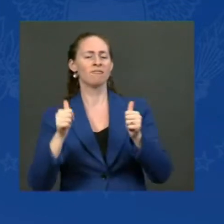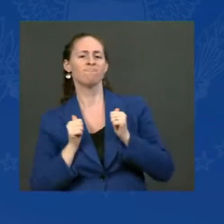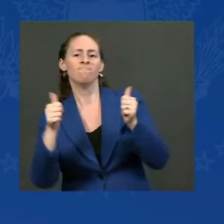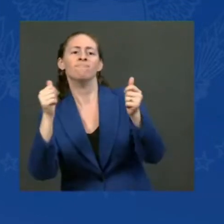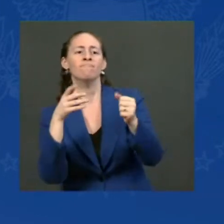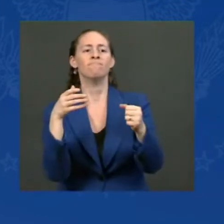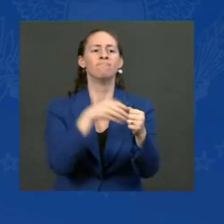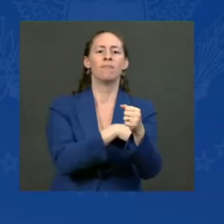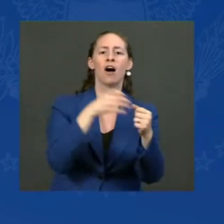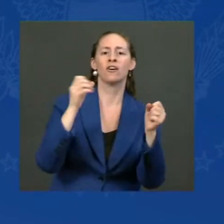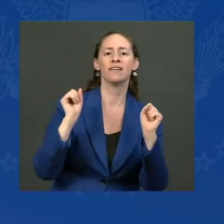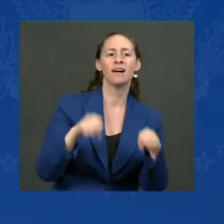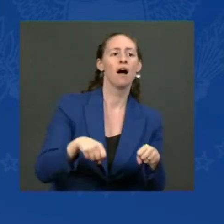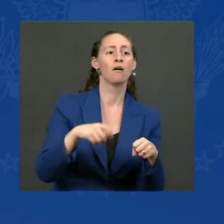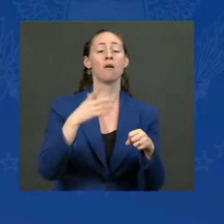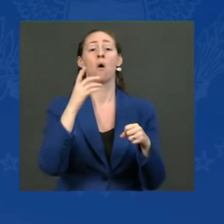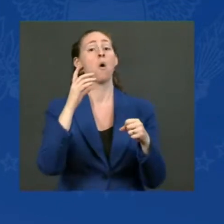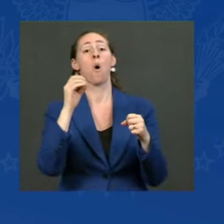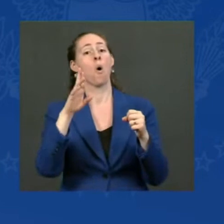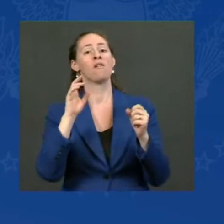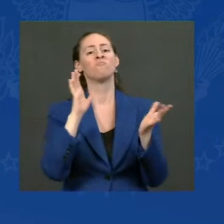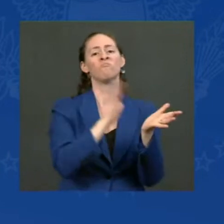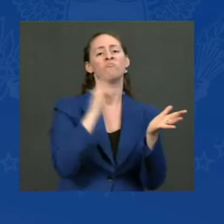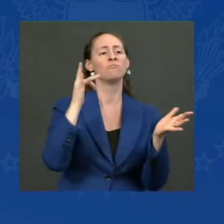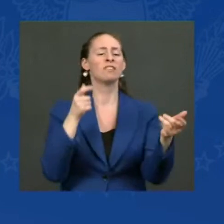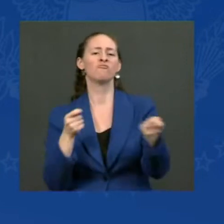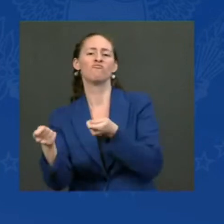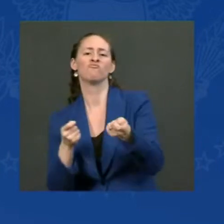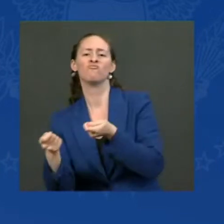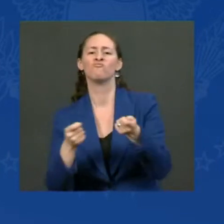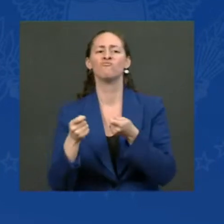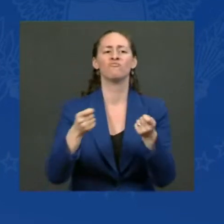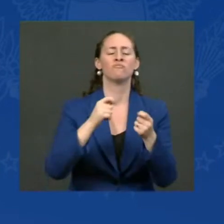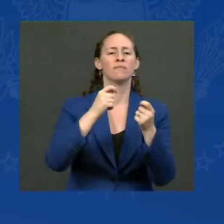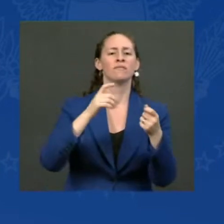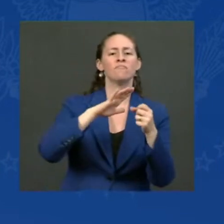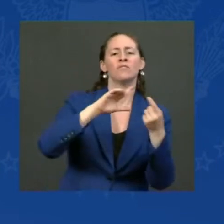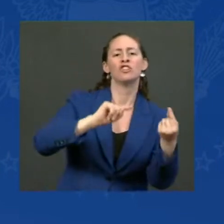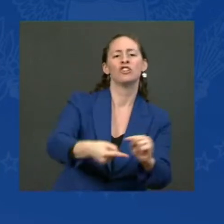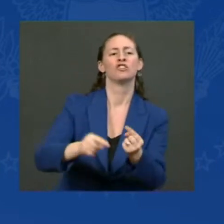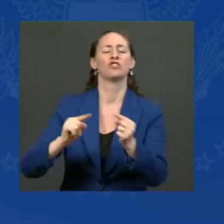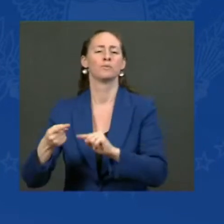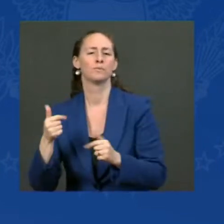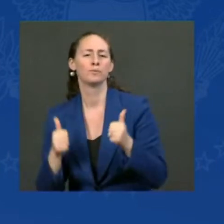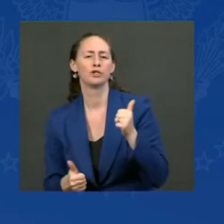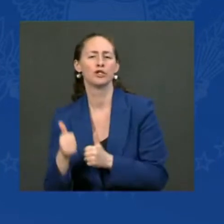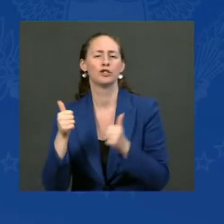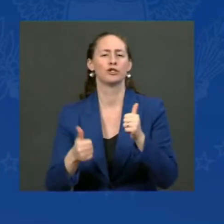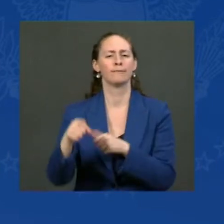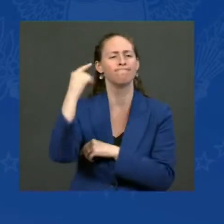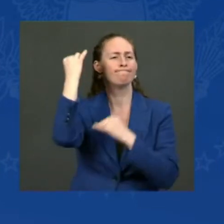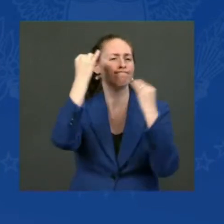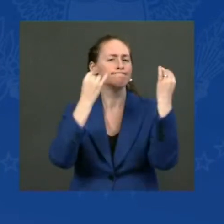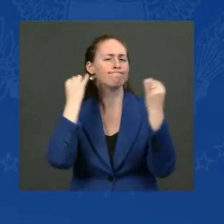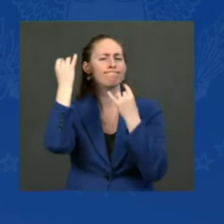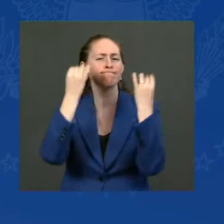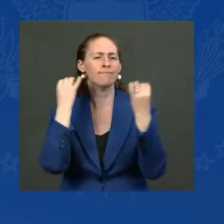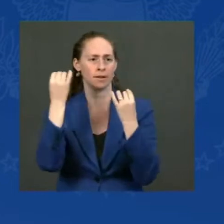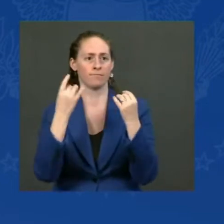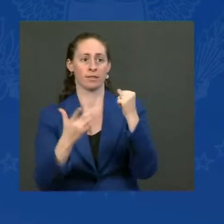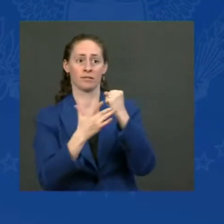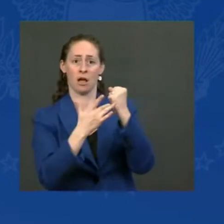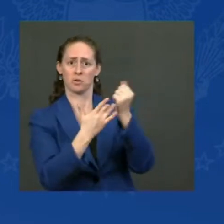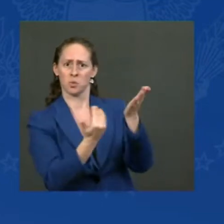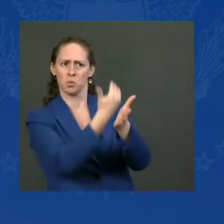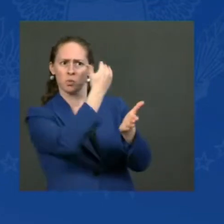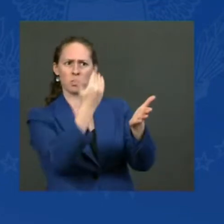deepen repression. As new technologies continue to evolve, we'll work together with our democratic partners to